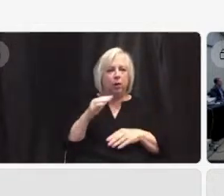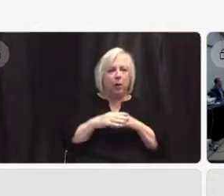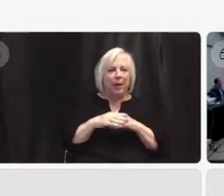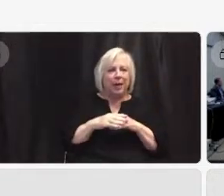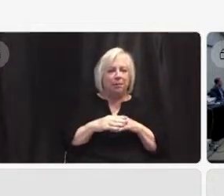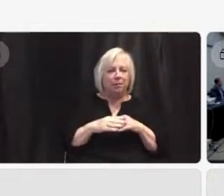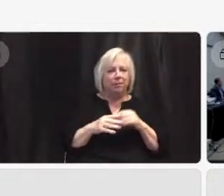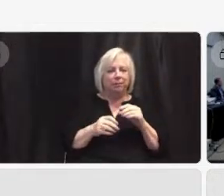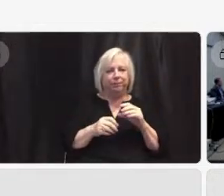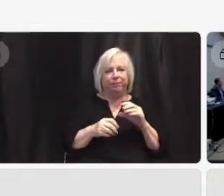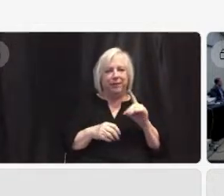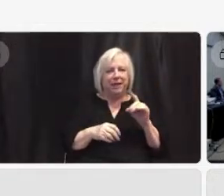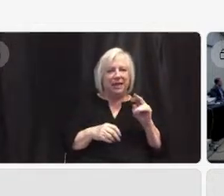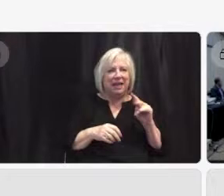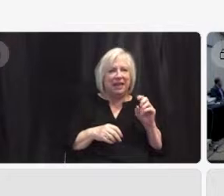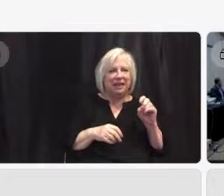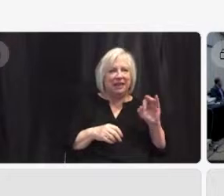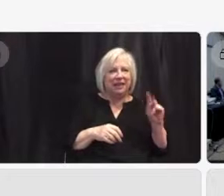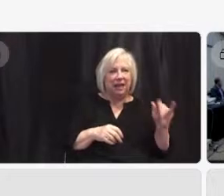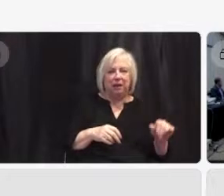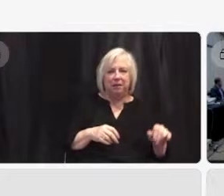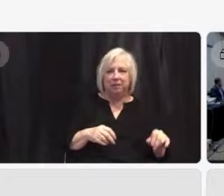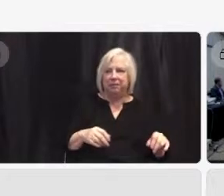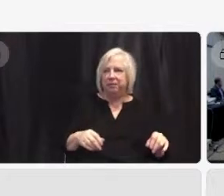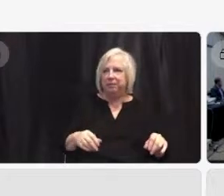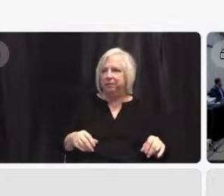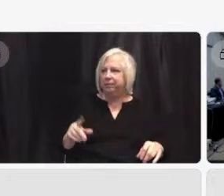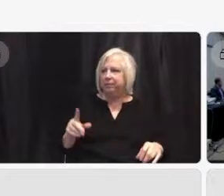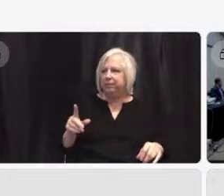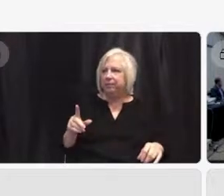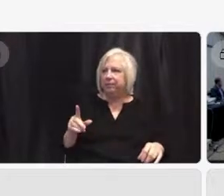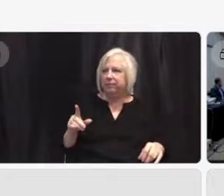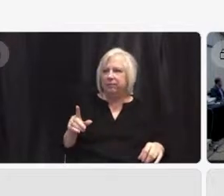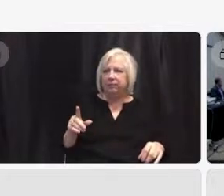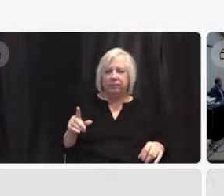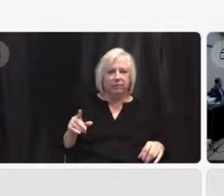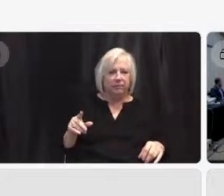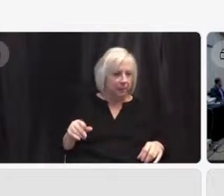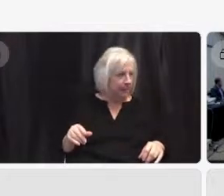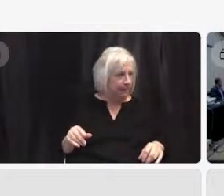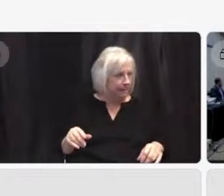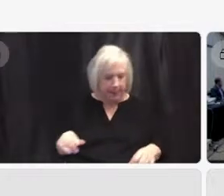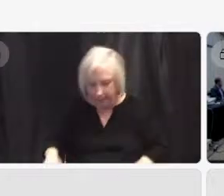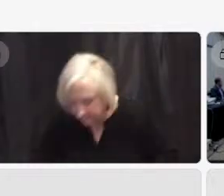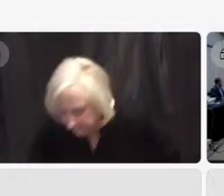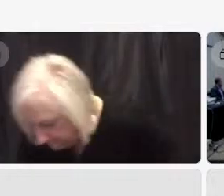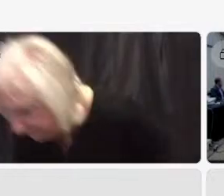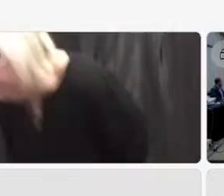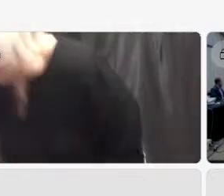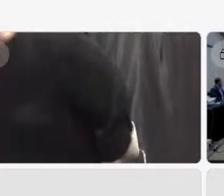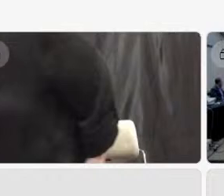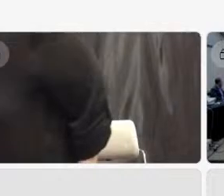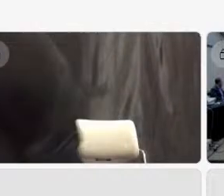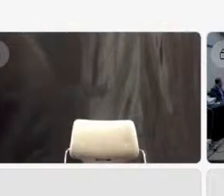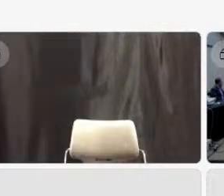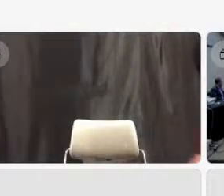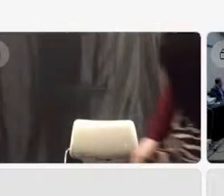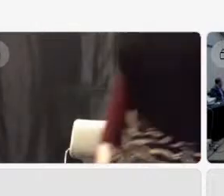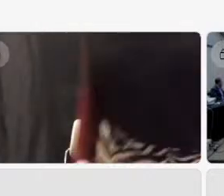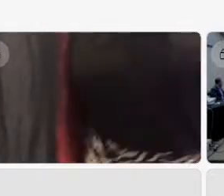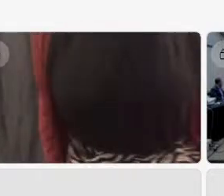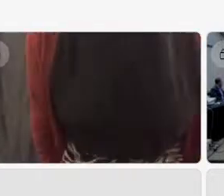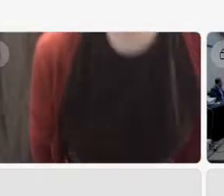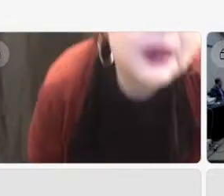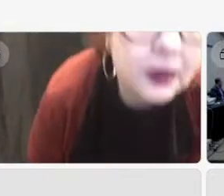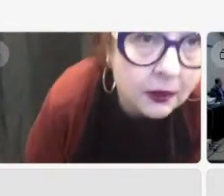I'm just going to throw in one comment. Commissioner McDonald, fully agree, and Commissioner Lunde, unfortunately, going to be out of town, so I also won't